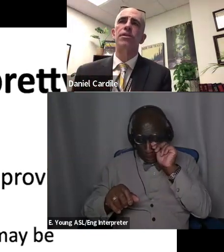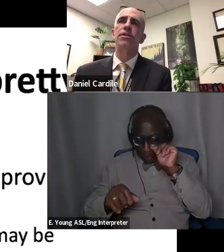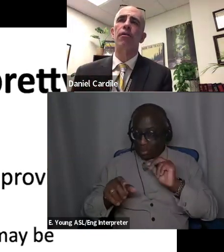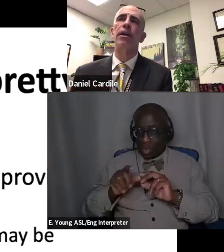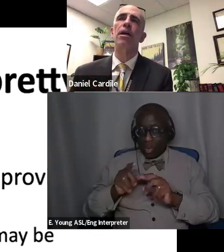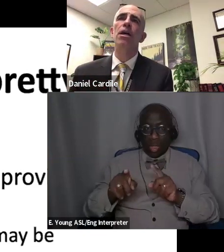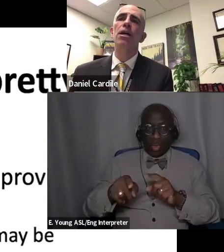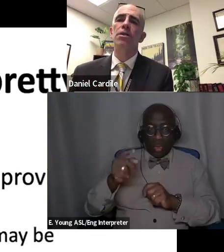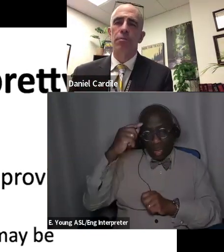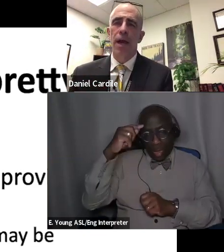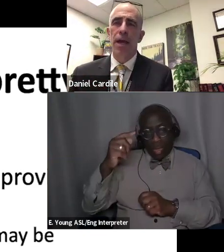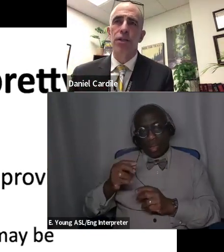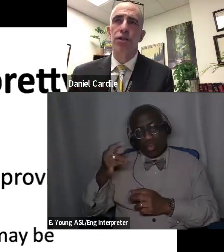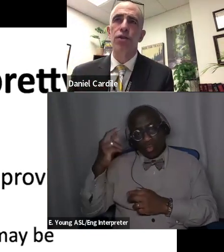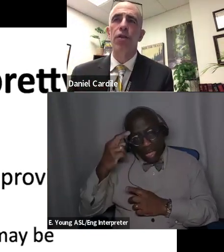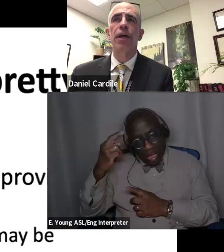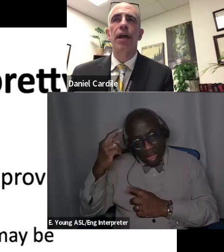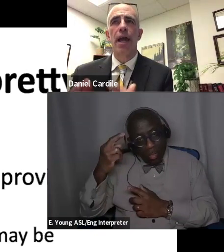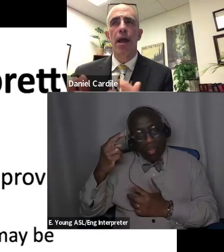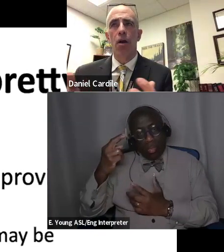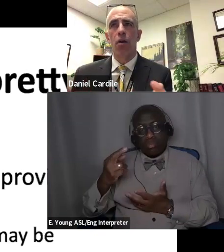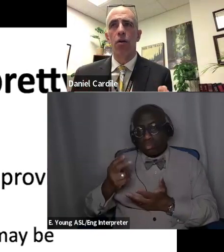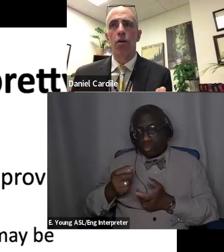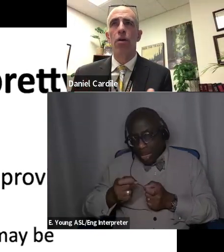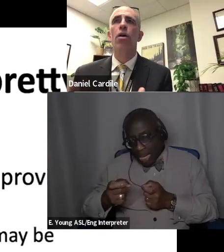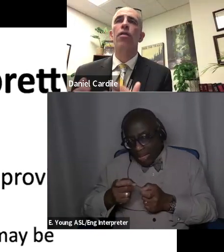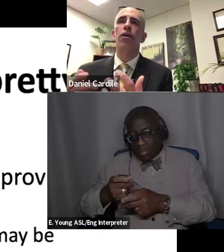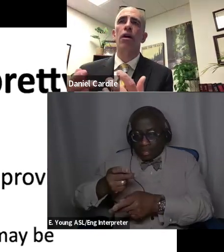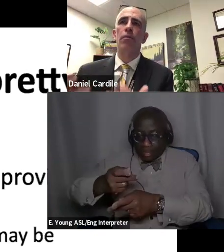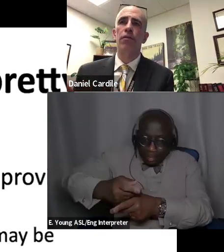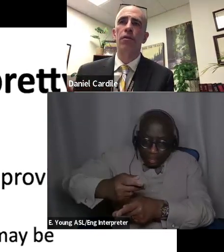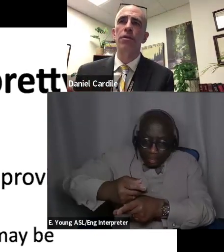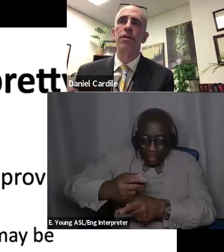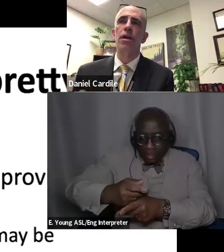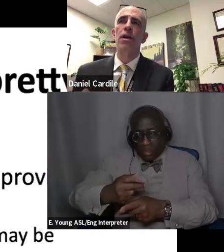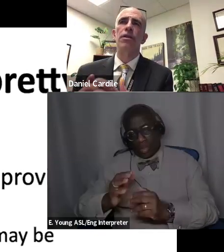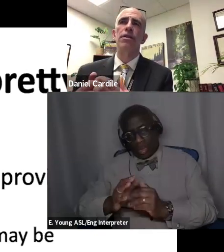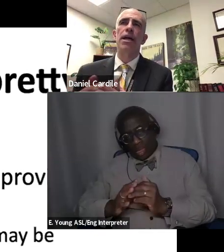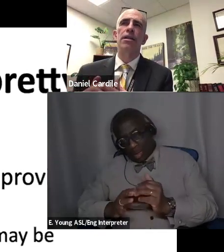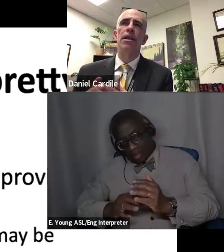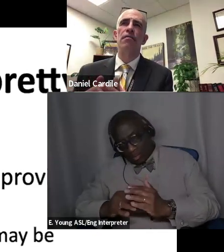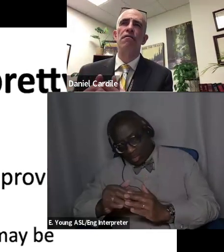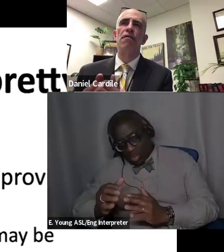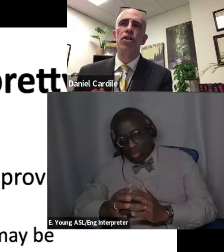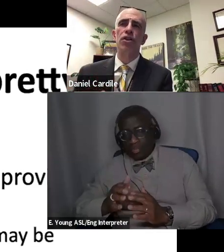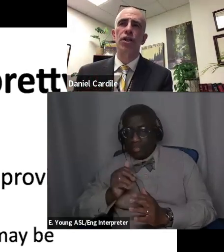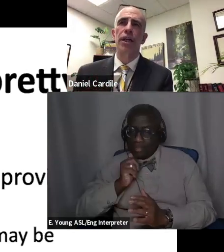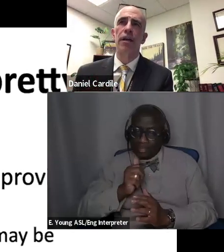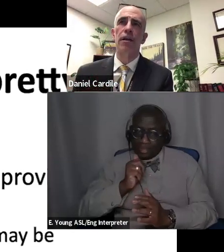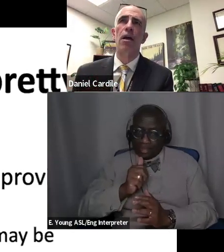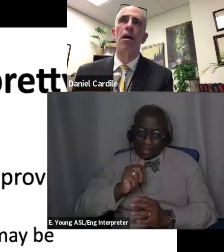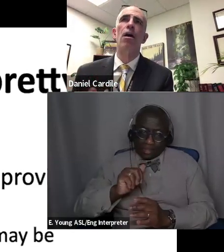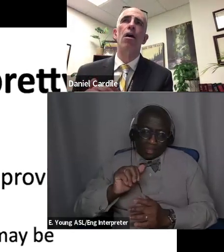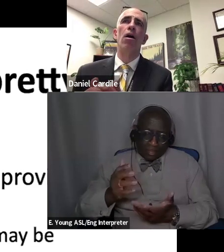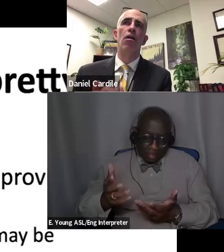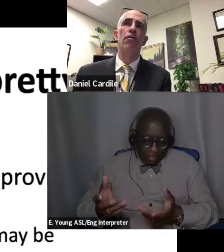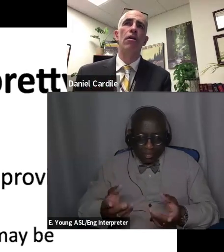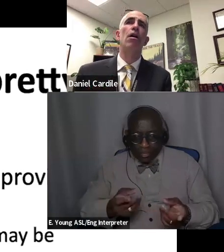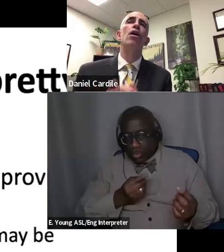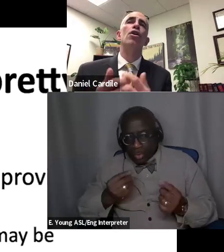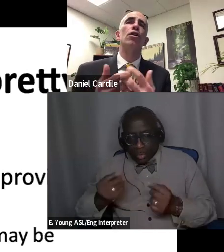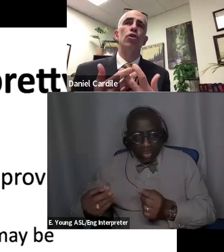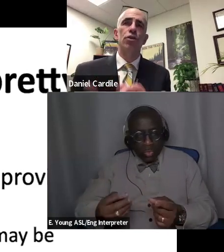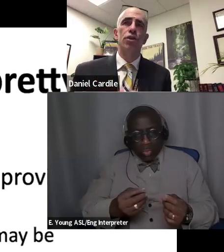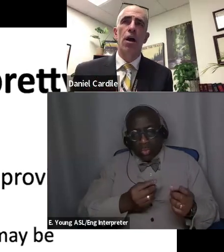reasonably necessary to manage the care, the comfort, the day-to-day functioning